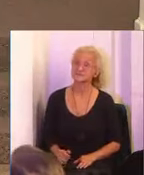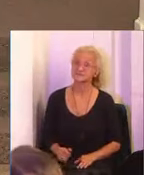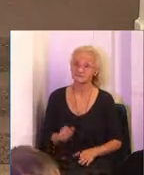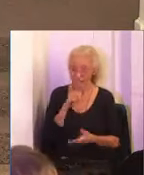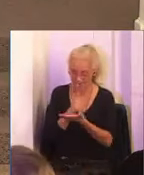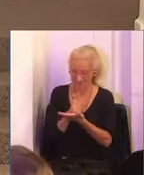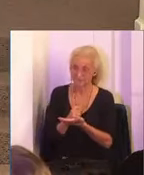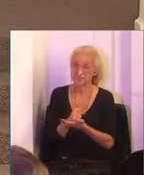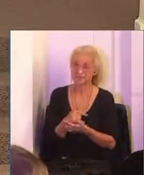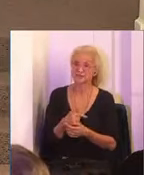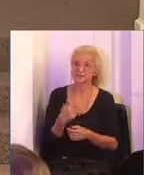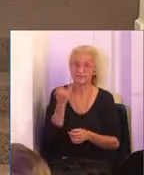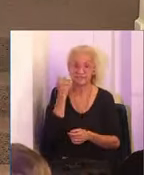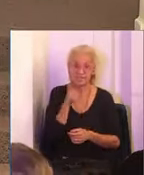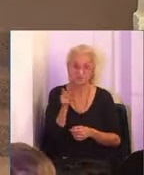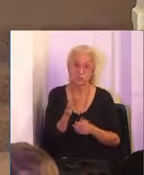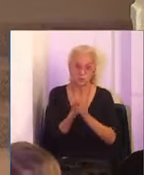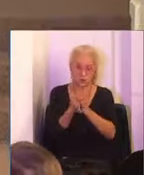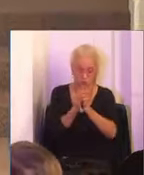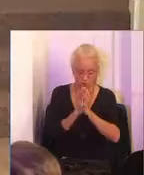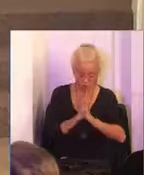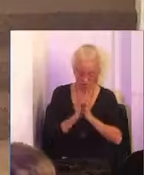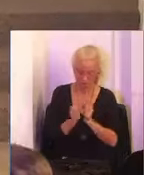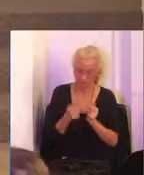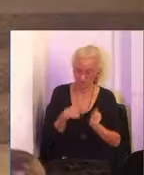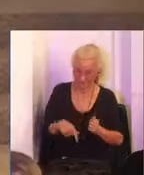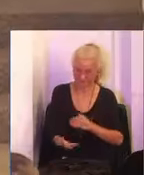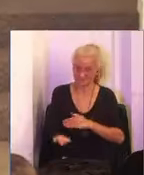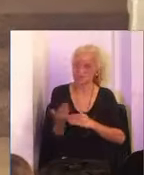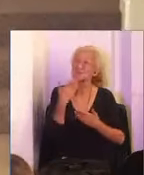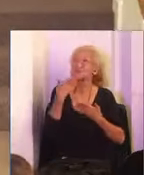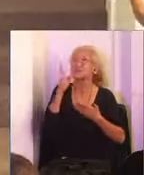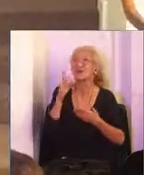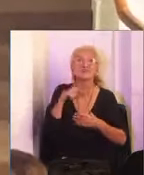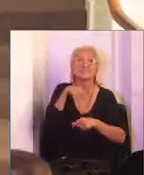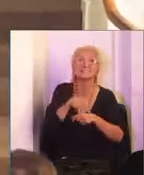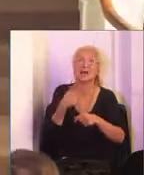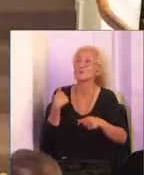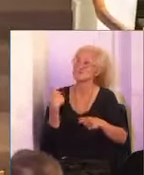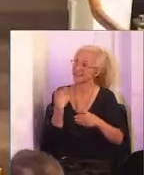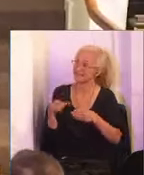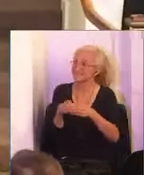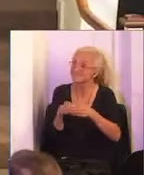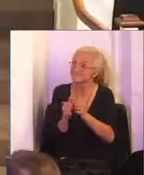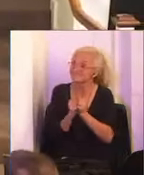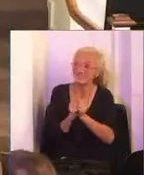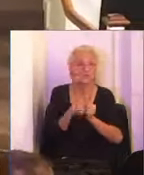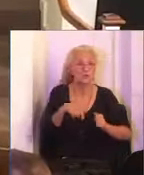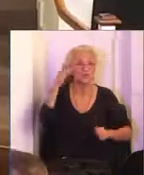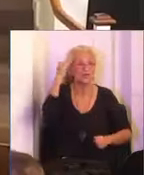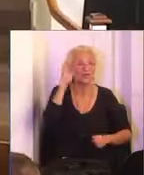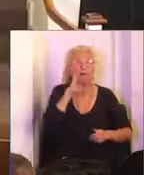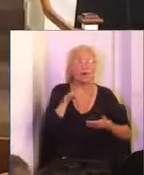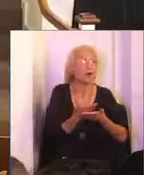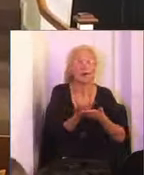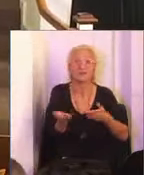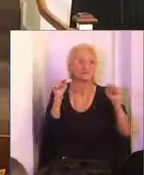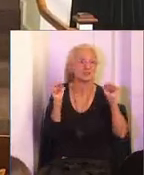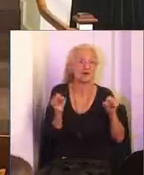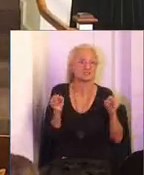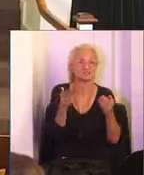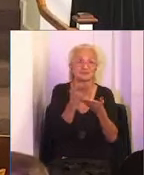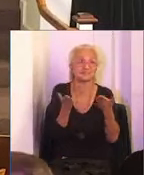Amen. And we'll, if you will pray with me this morning, thank you, God, for this time we've had together. We know that all things are